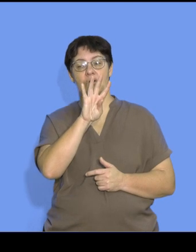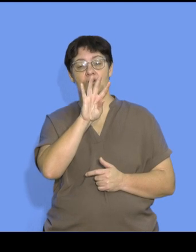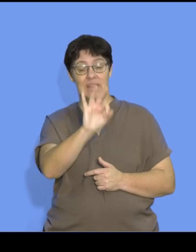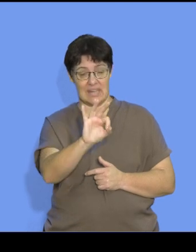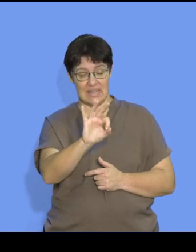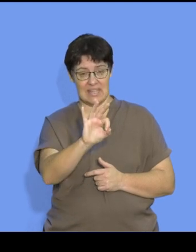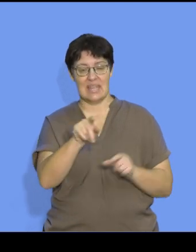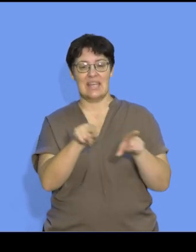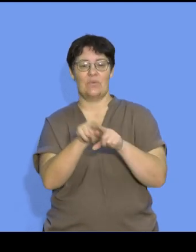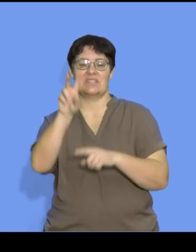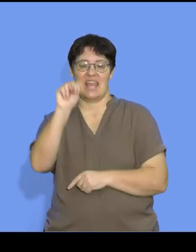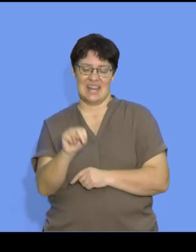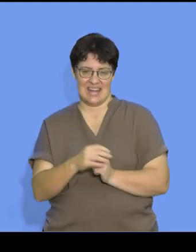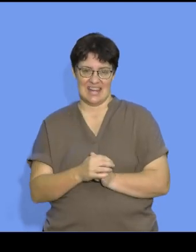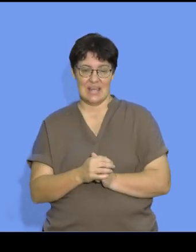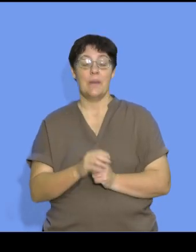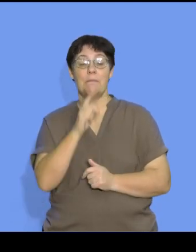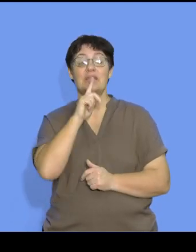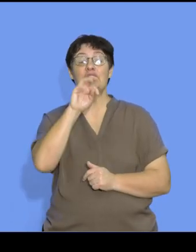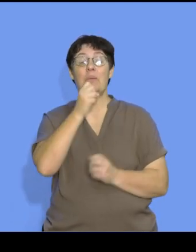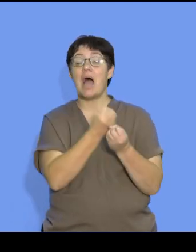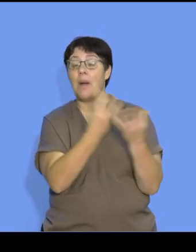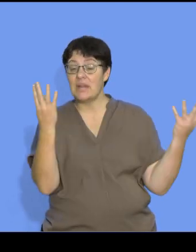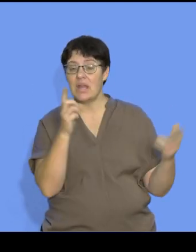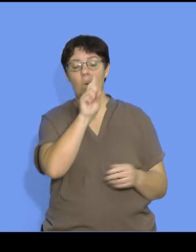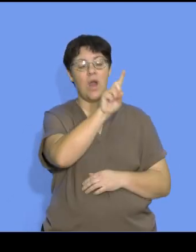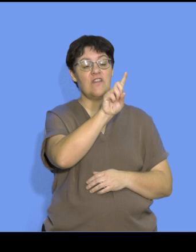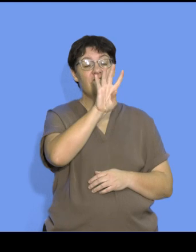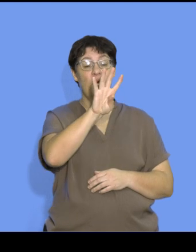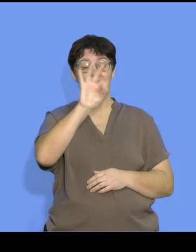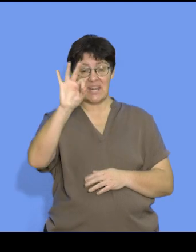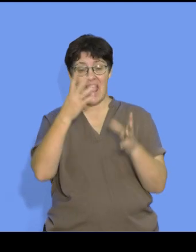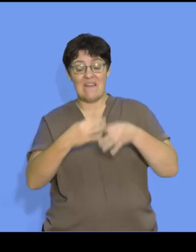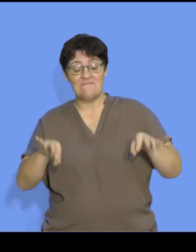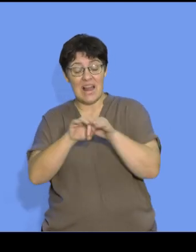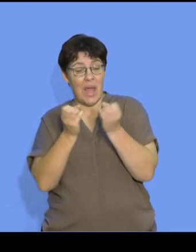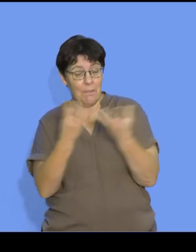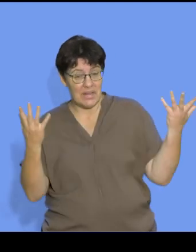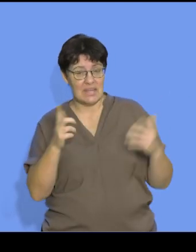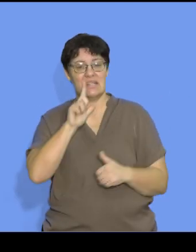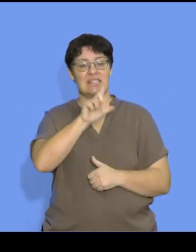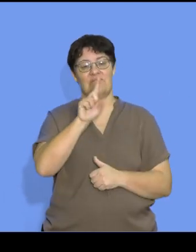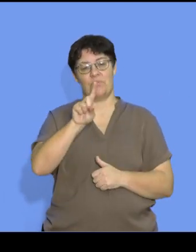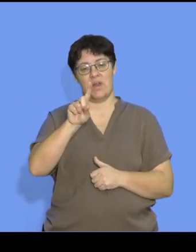n. So it's the 143rd term of the sequence, which is equal to